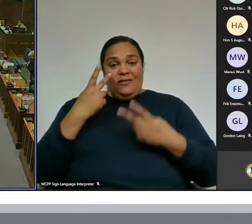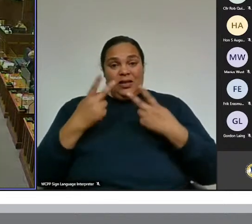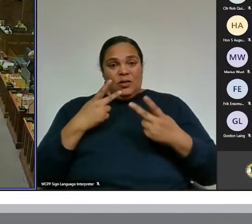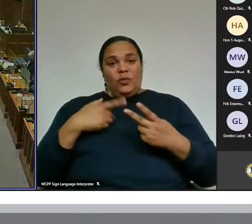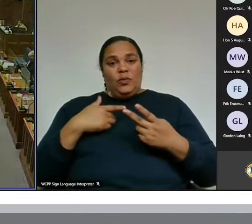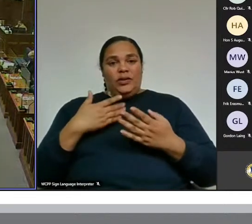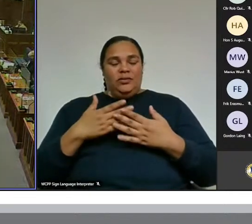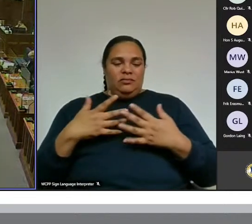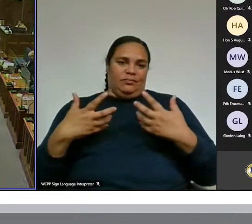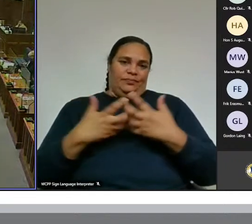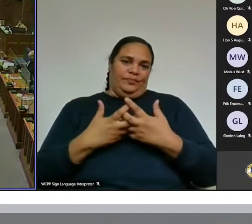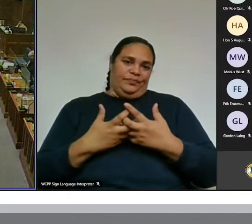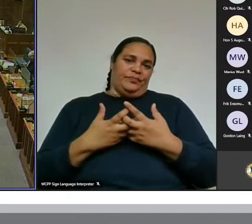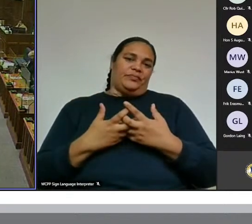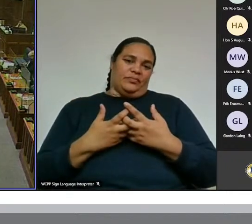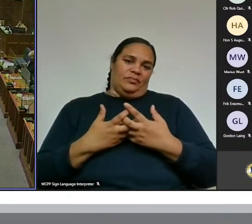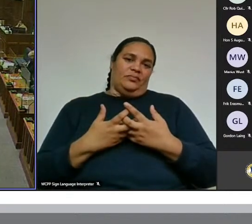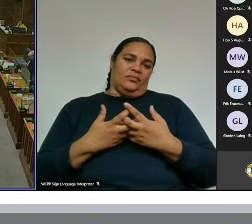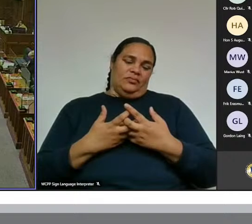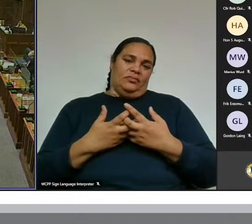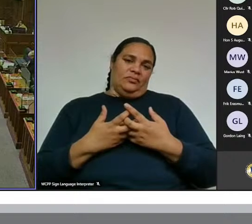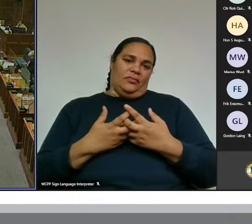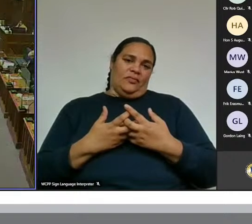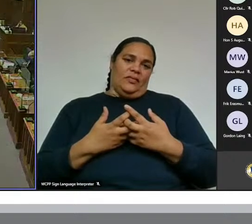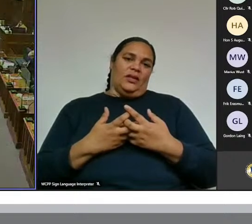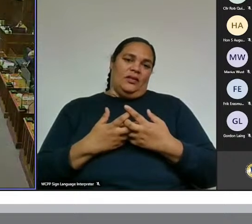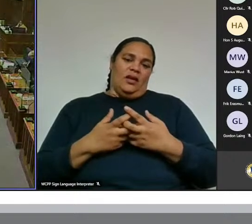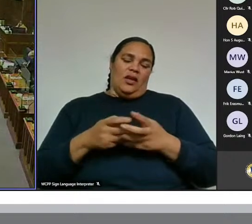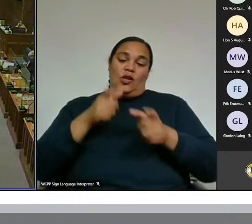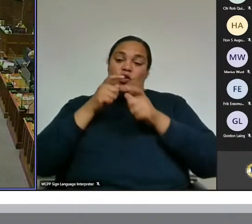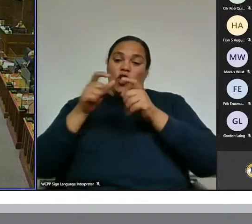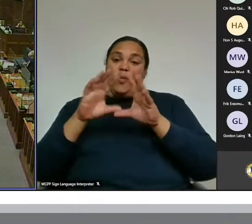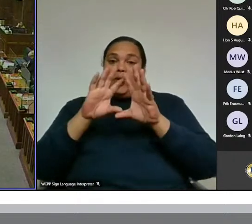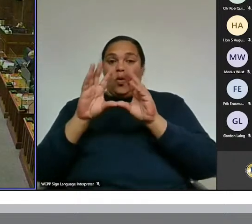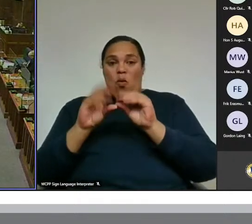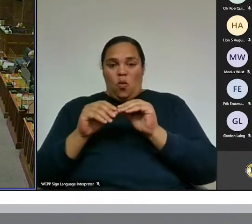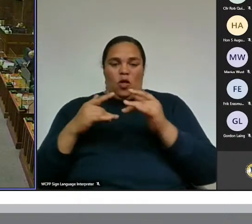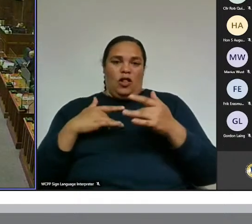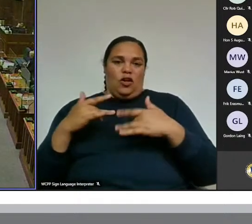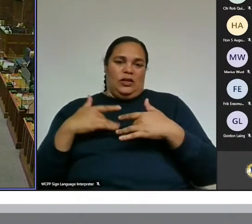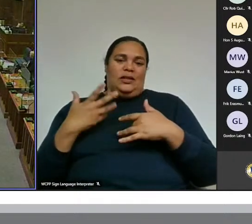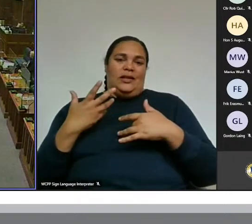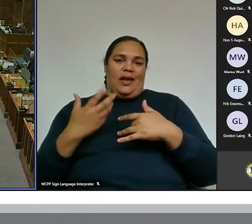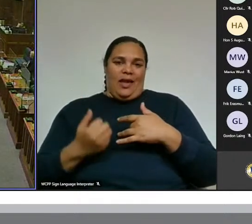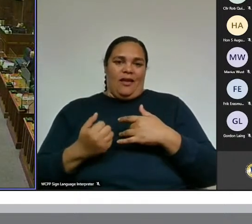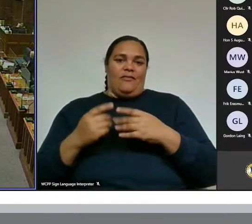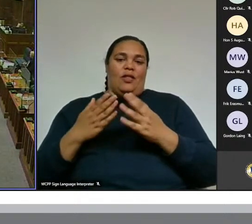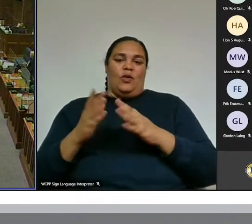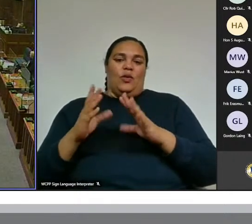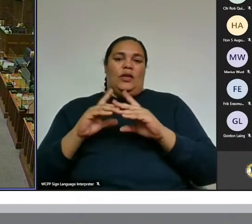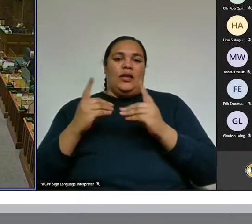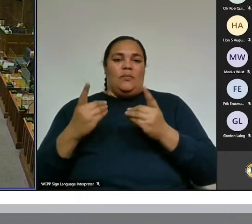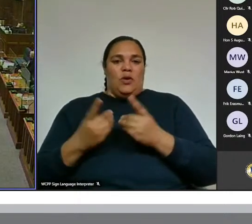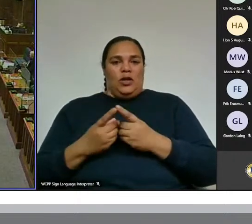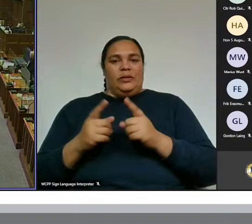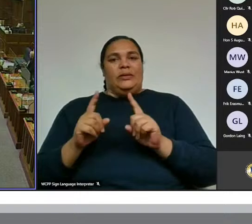being enacted, all the comments will be considered by the department,